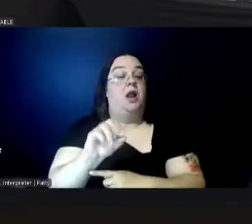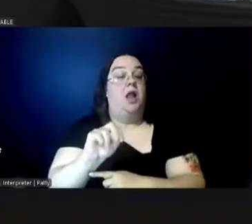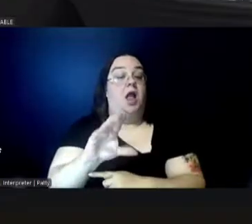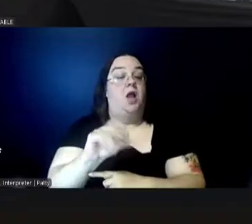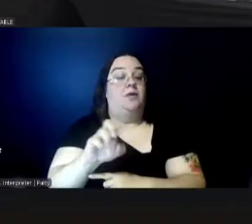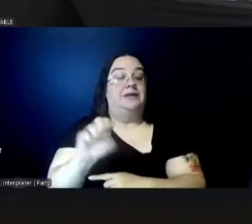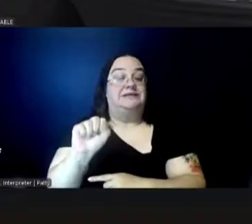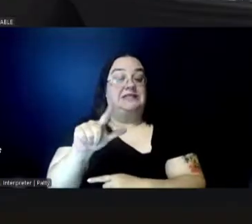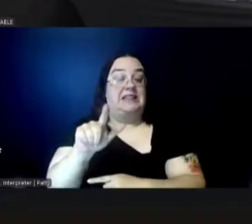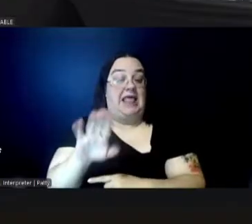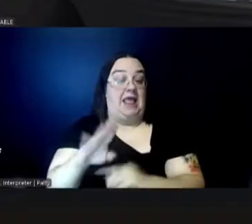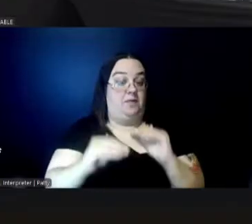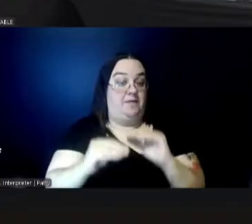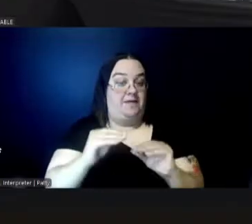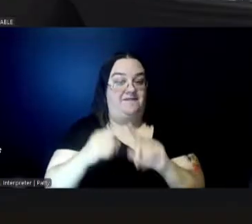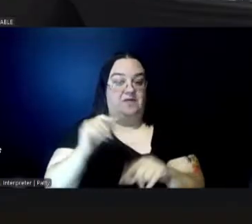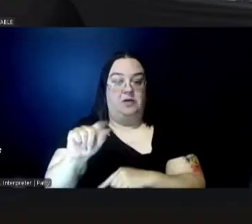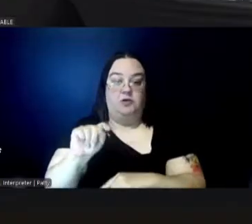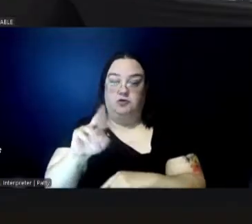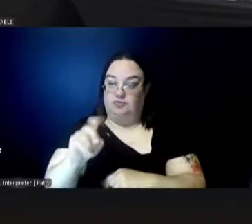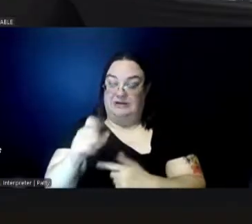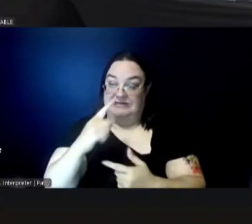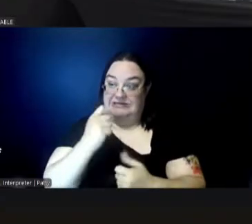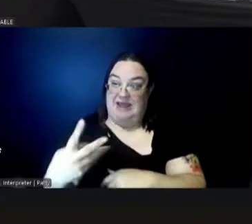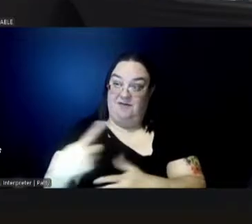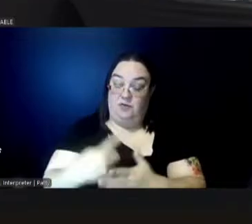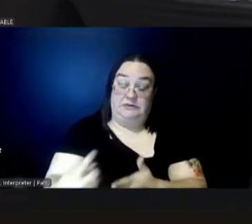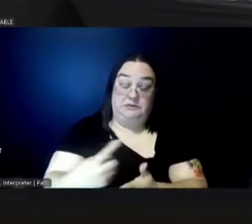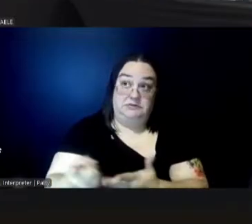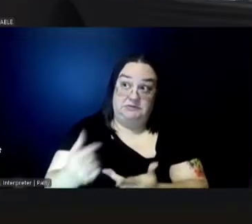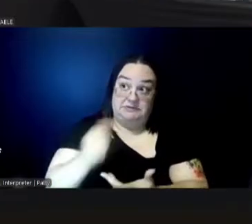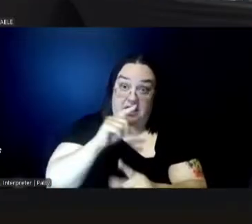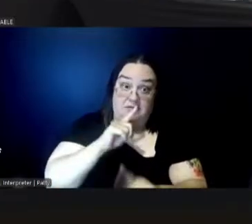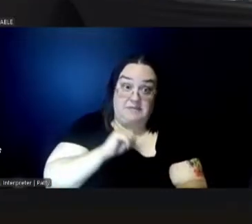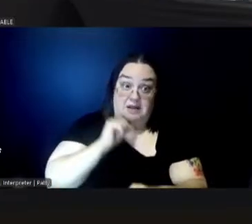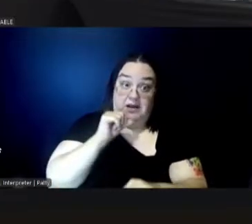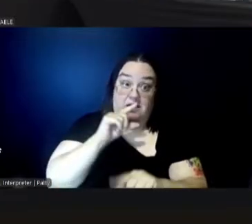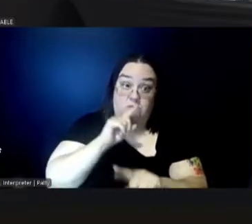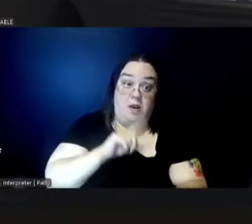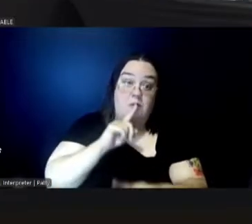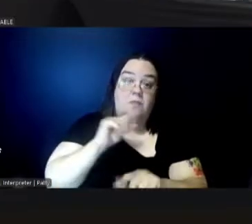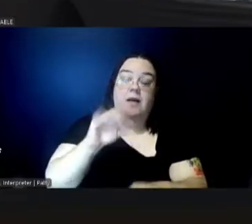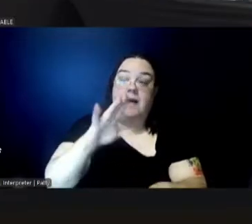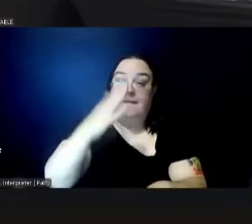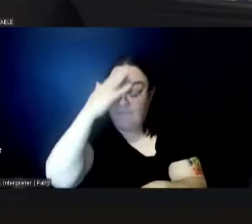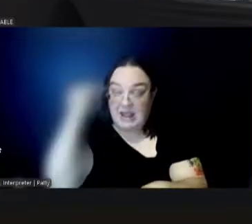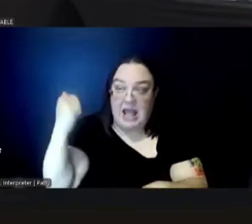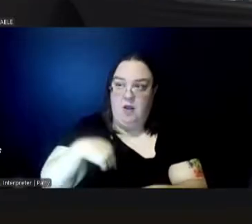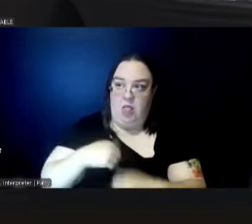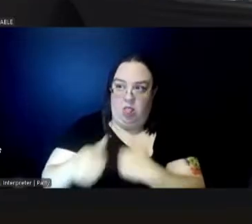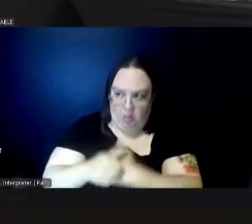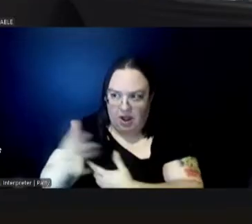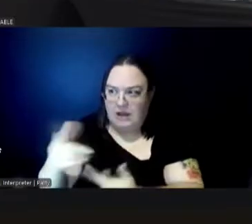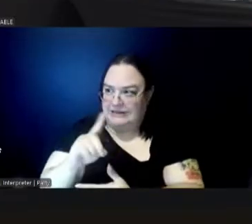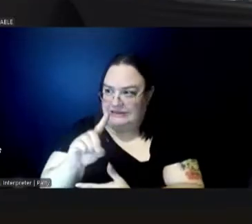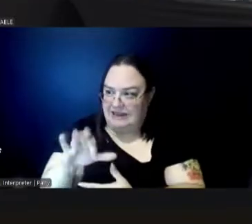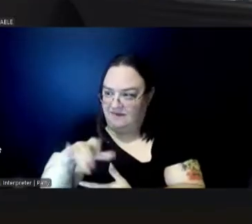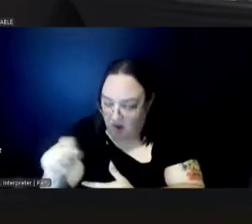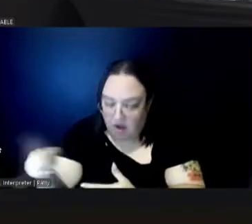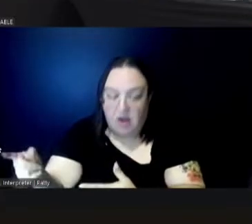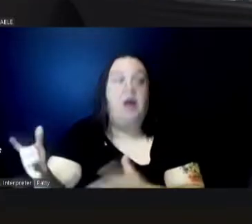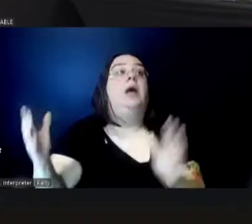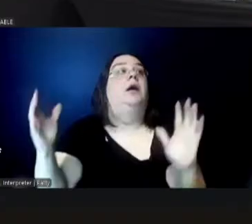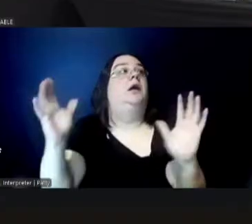several weeks not answering my calls because we threatened to default him. And so then he decided to do the